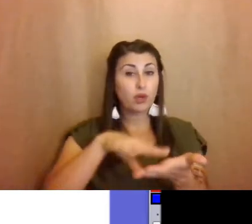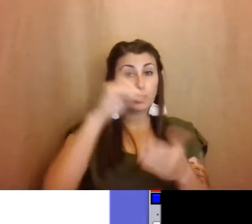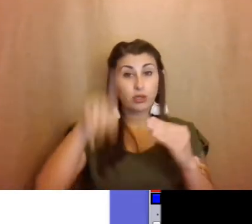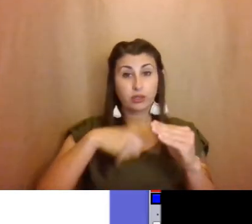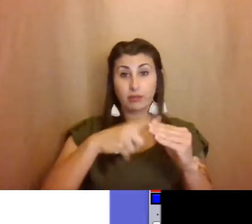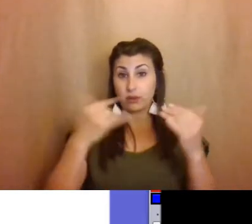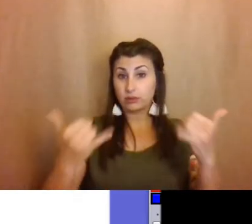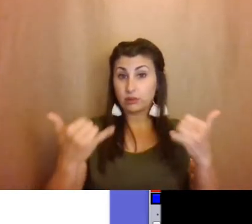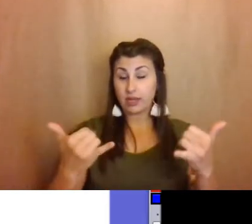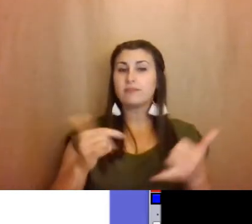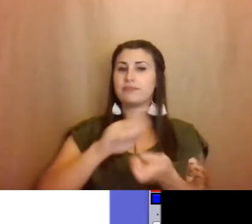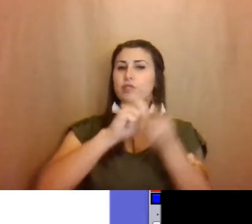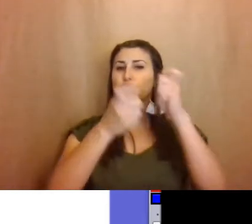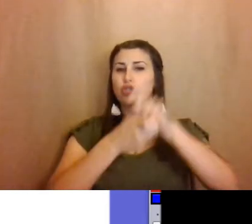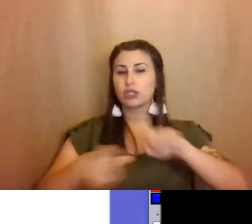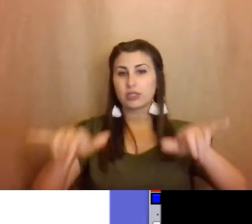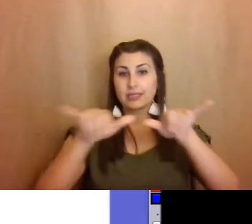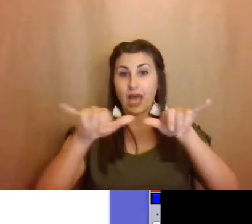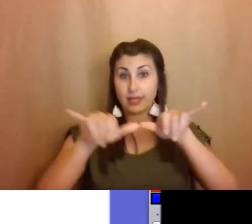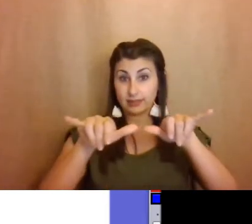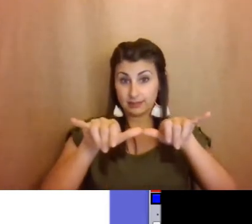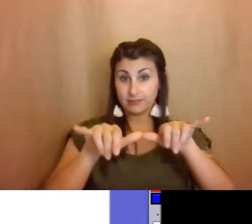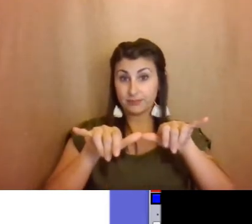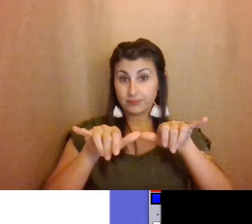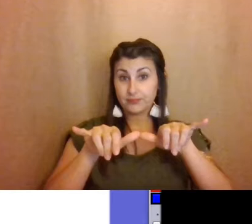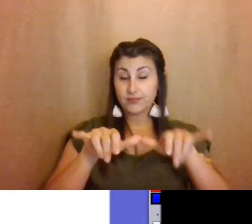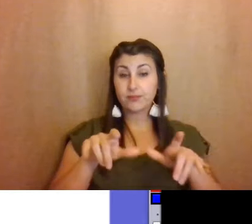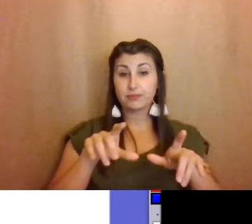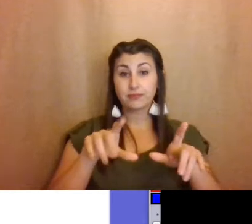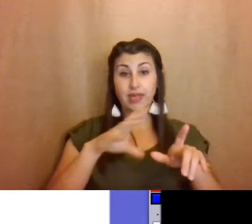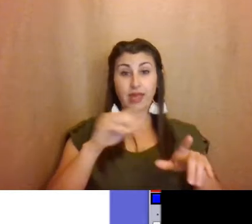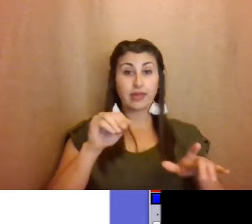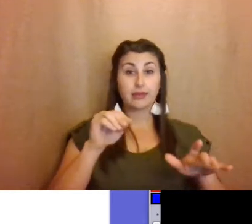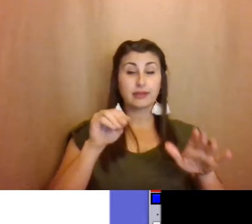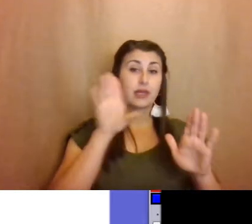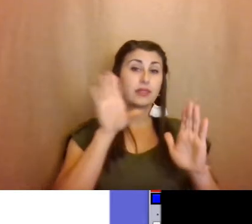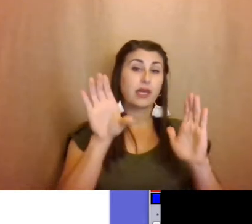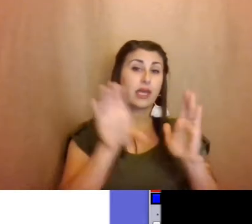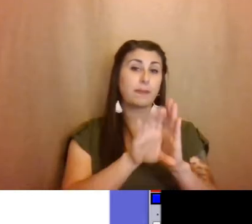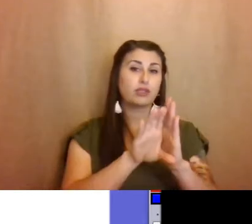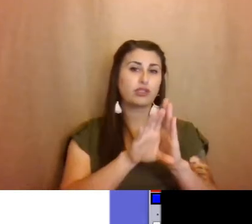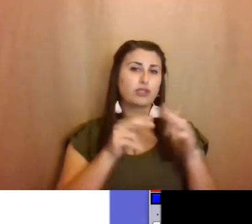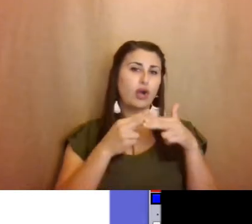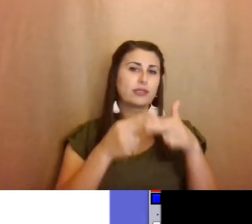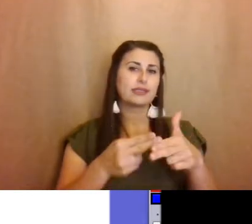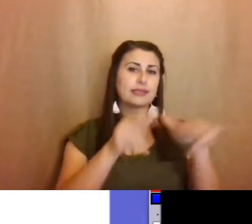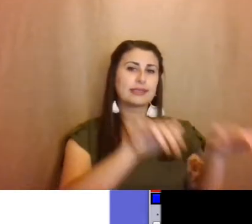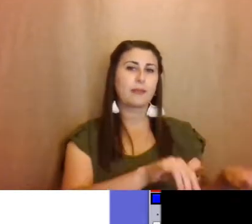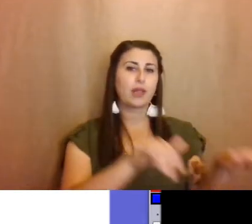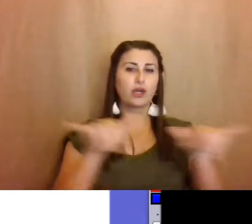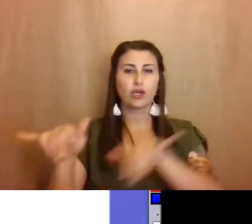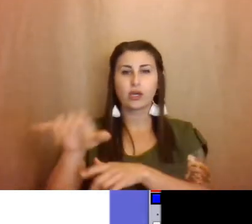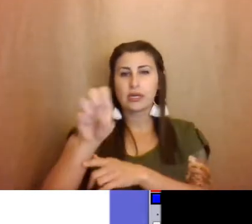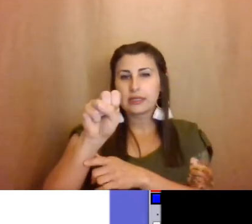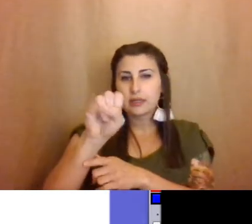Alright. Remember dilations, this is what we're going to be learning today. They change the size. Alright. And the images